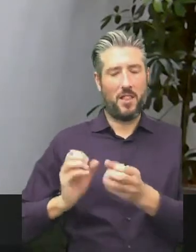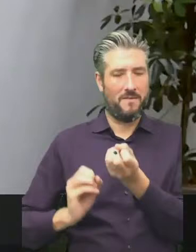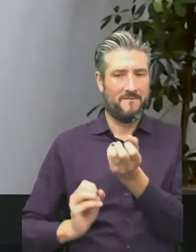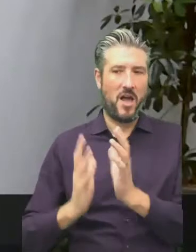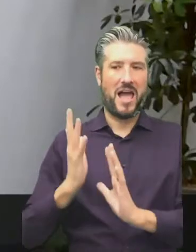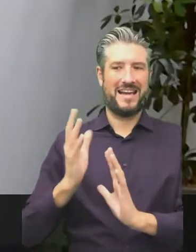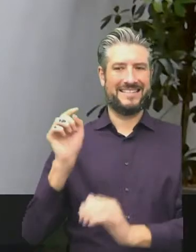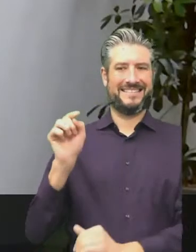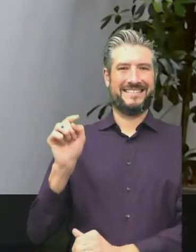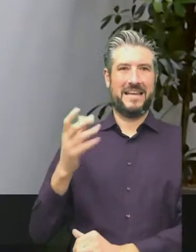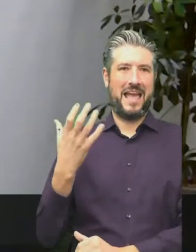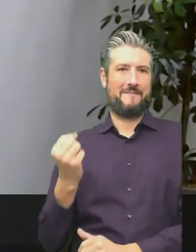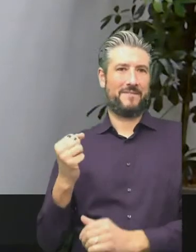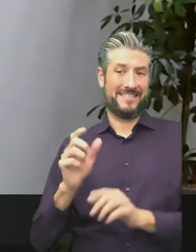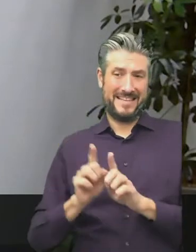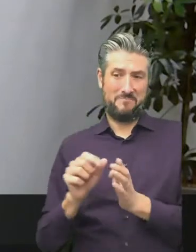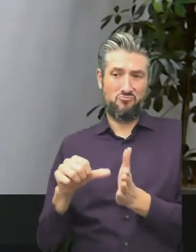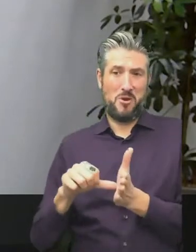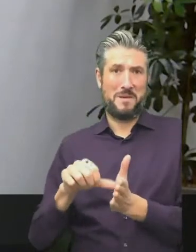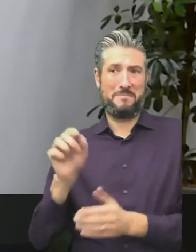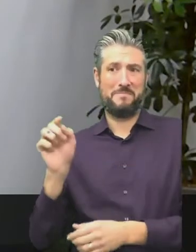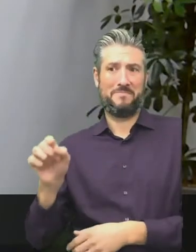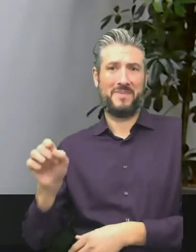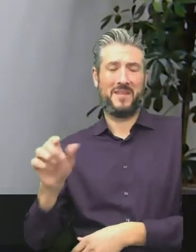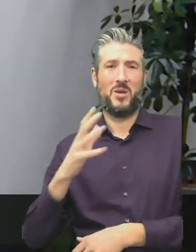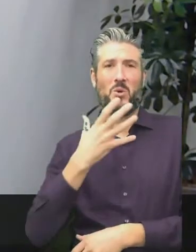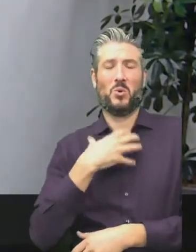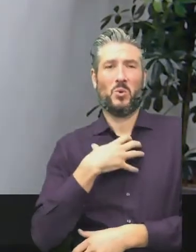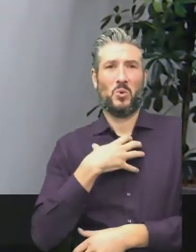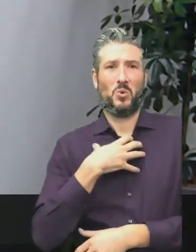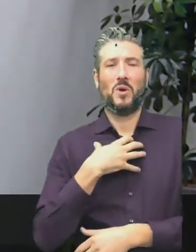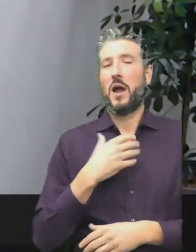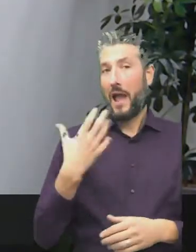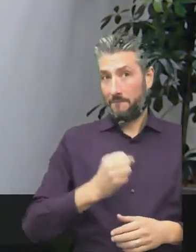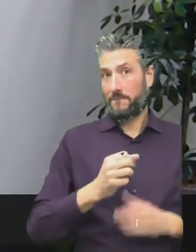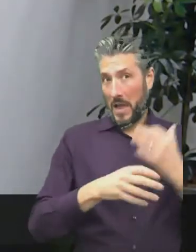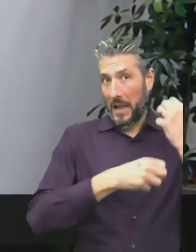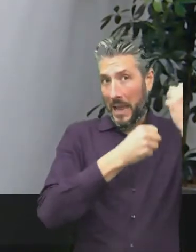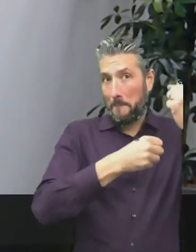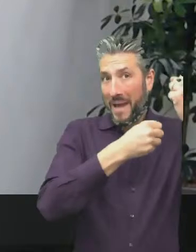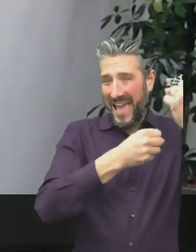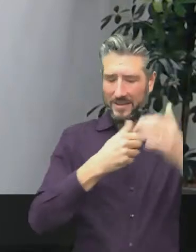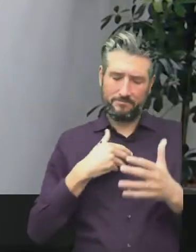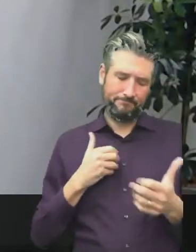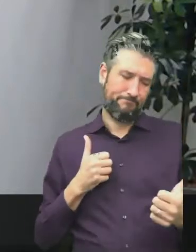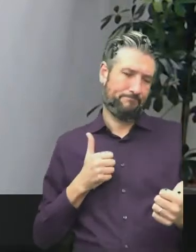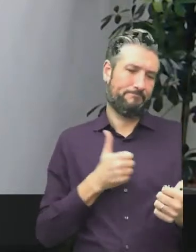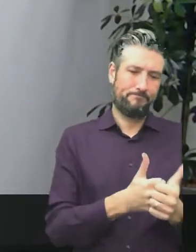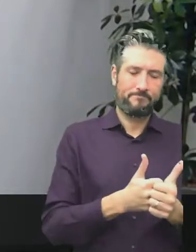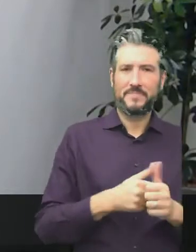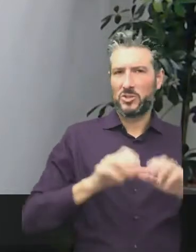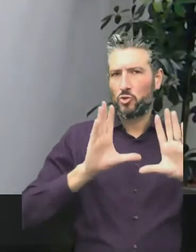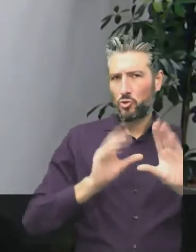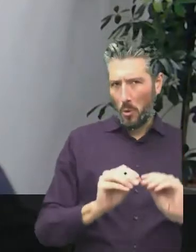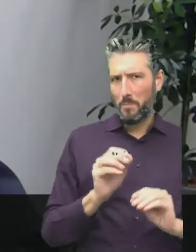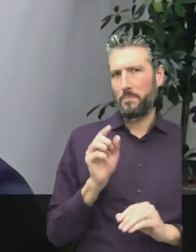of the End Our Cladding Scandal campaign. And there's a big issue you raised in relation to the